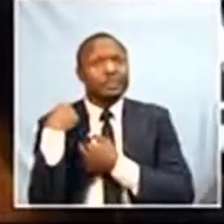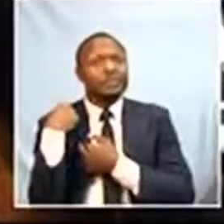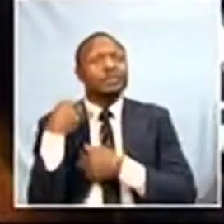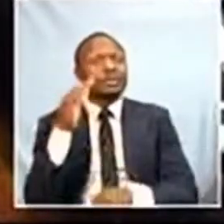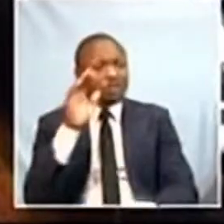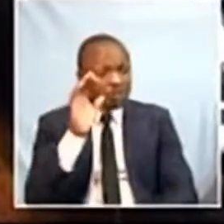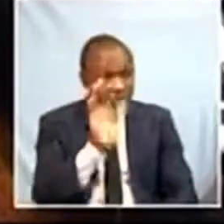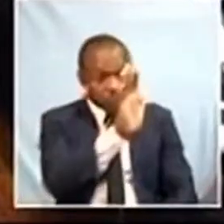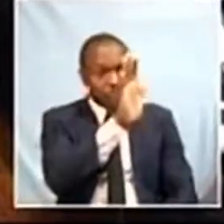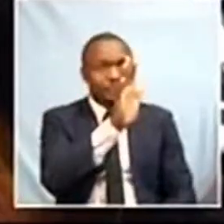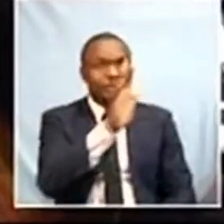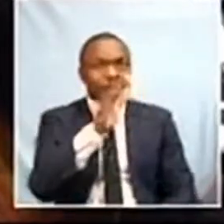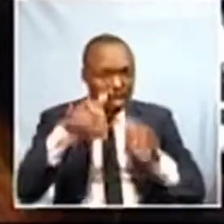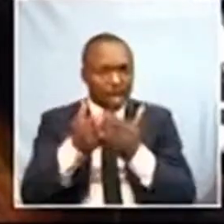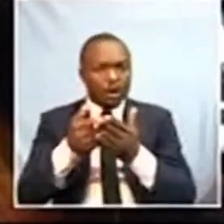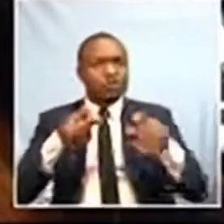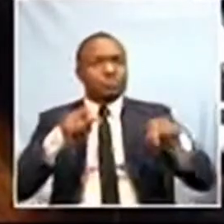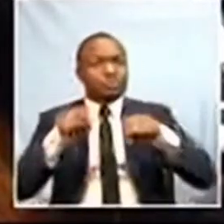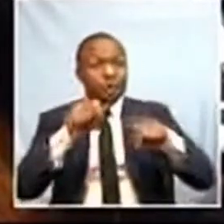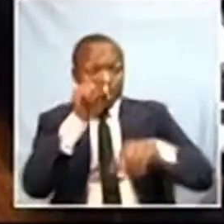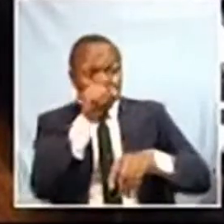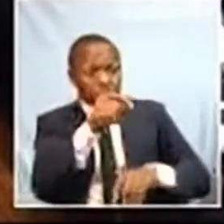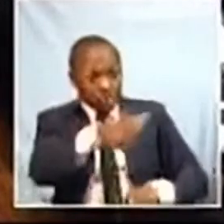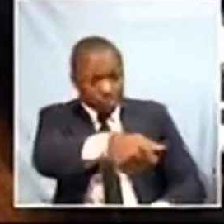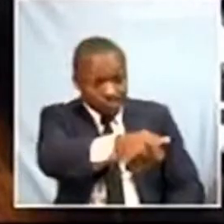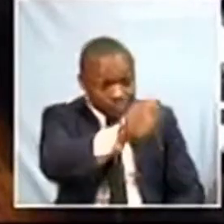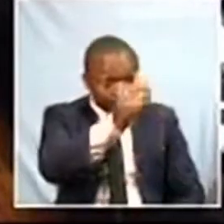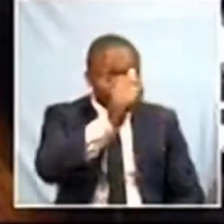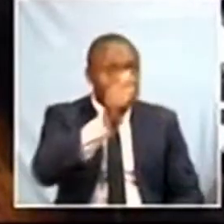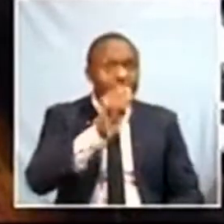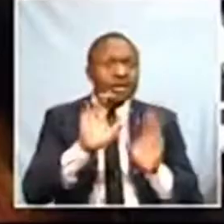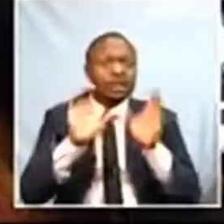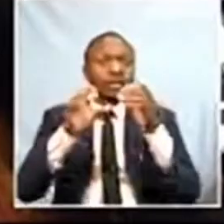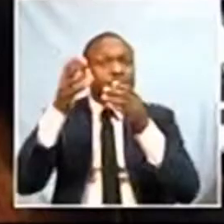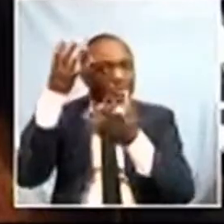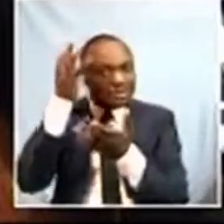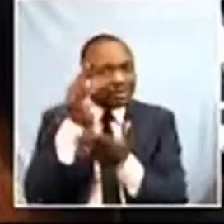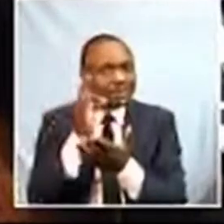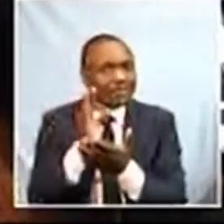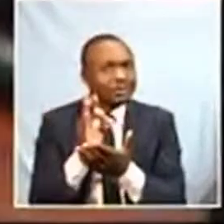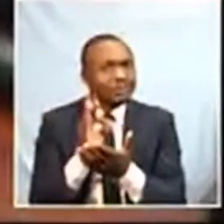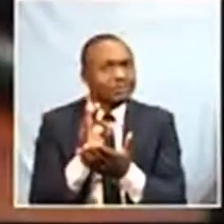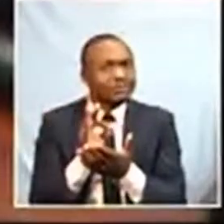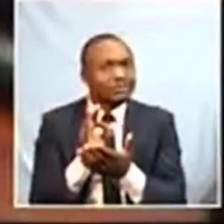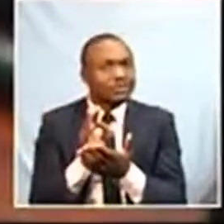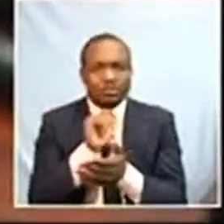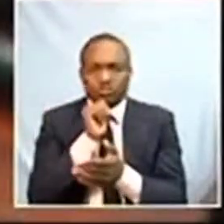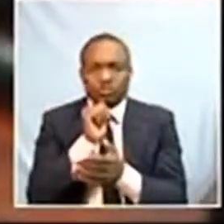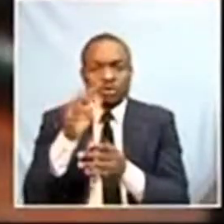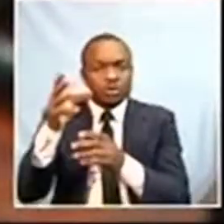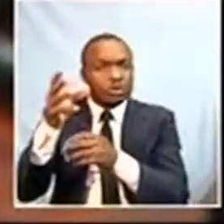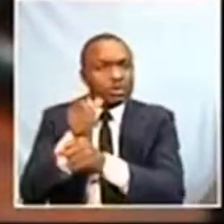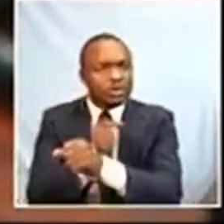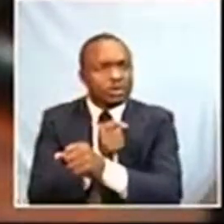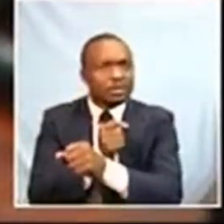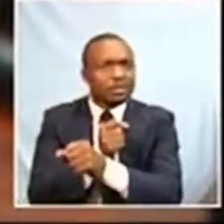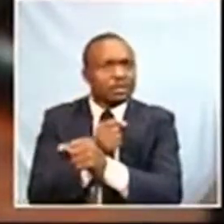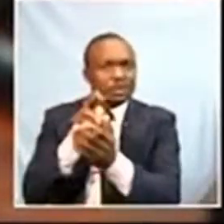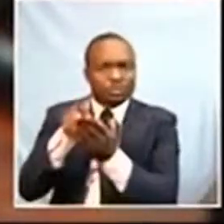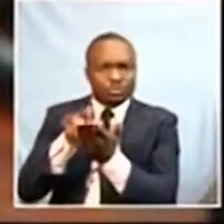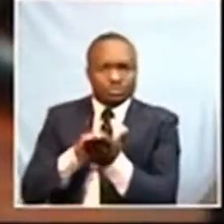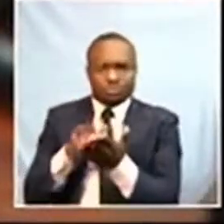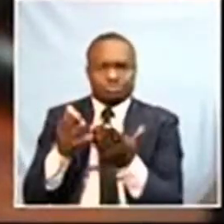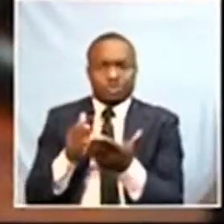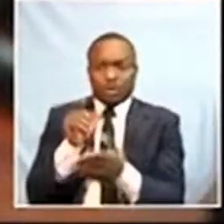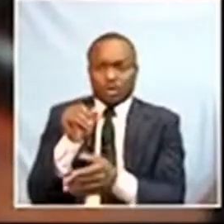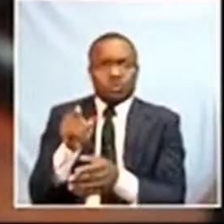How you supervise, it means you yourself as council secretary. You don't get the reports. You